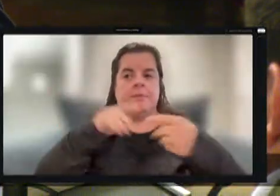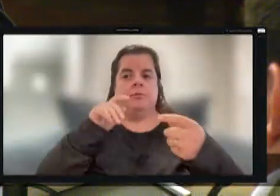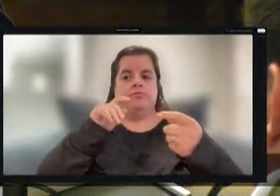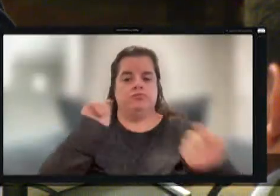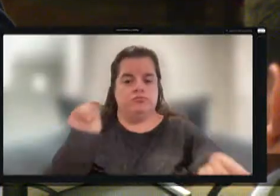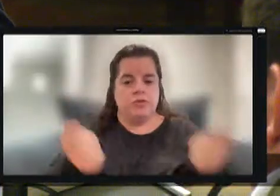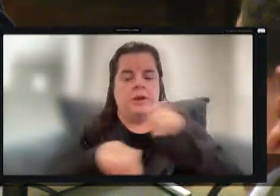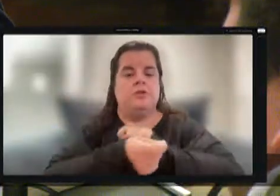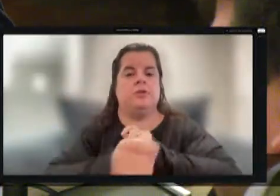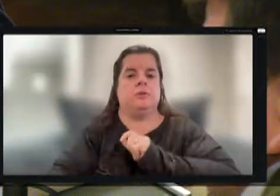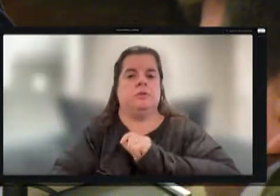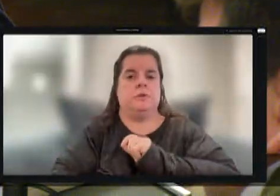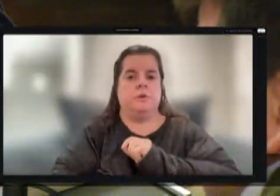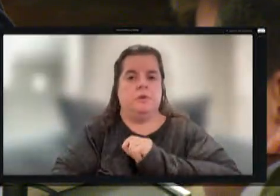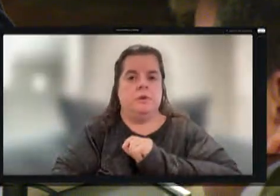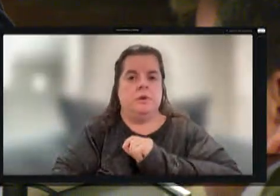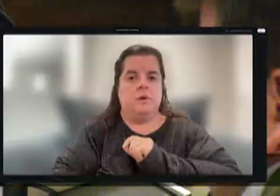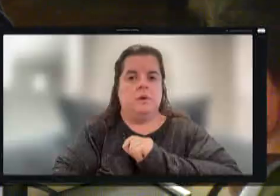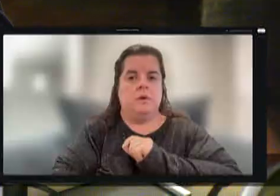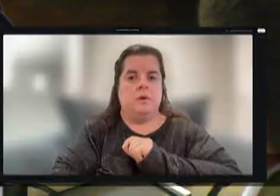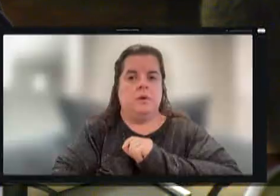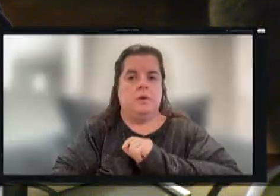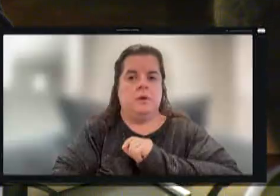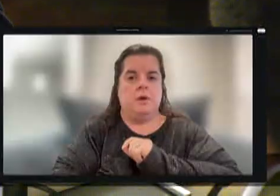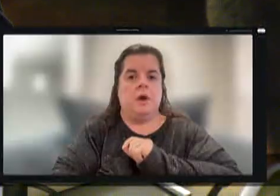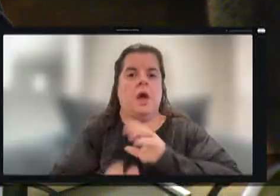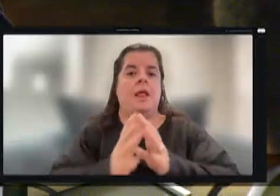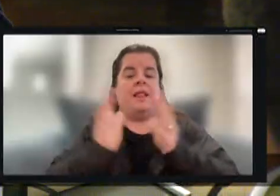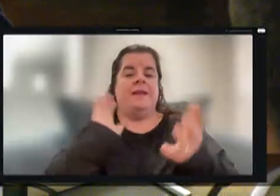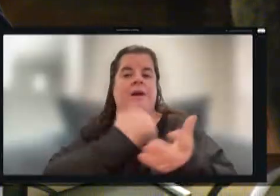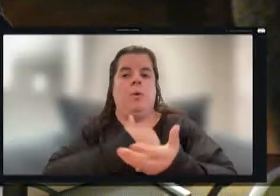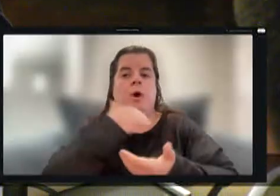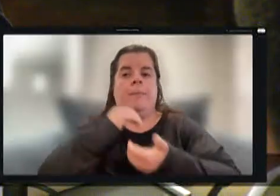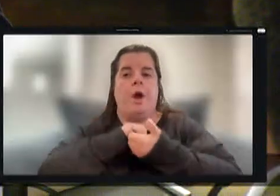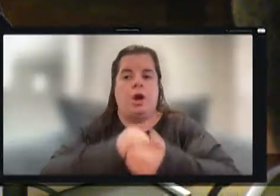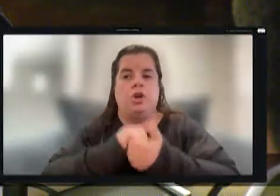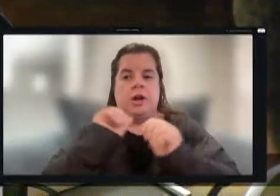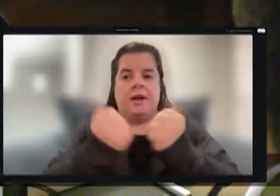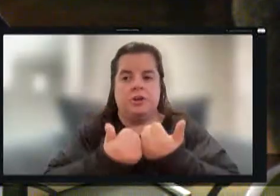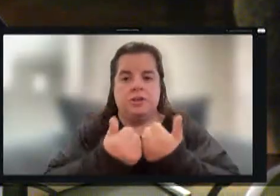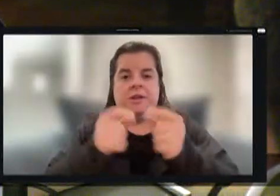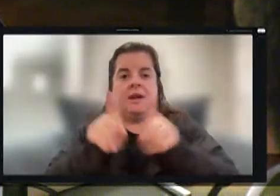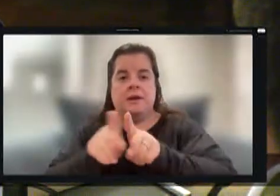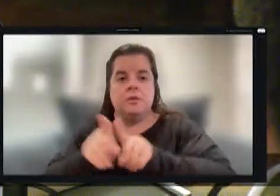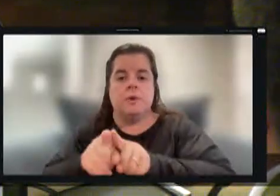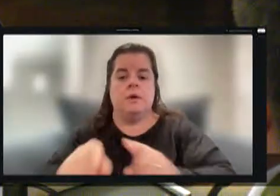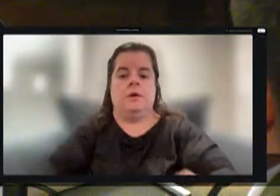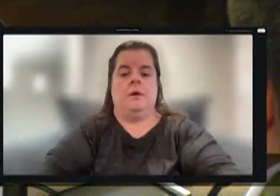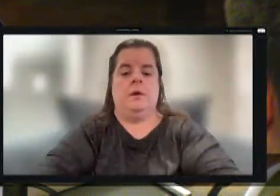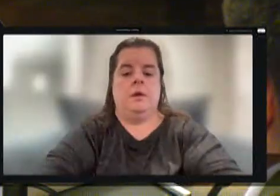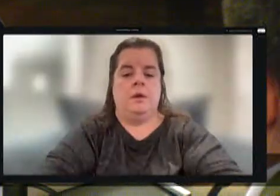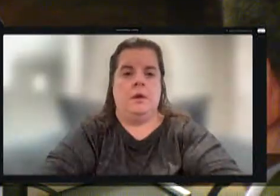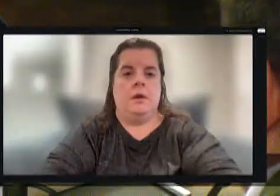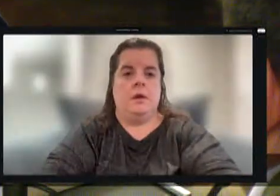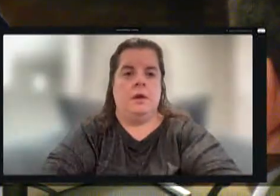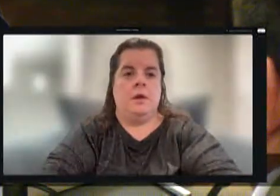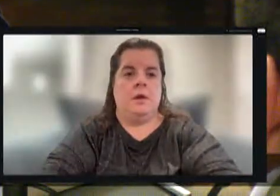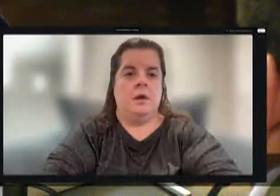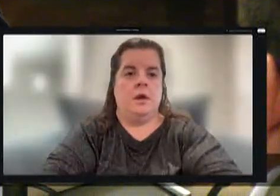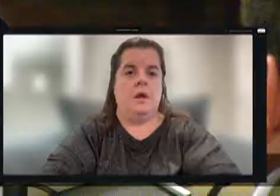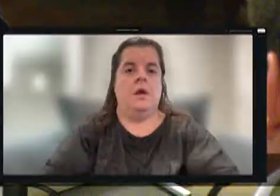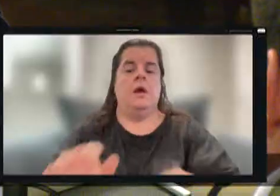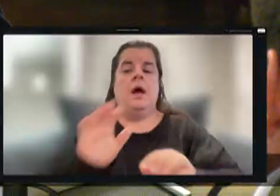a lot of our partner agencies, as well as our governmental bodies, have also